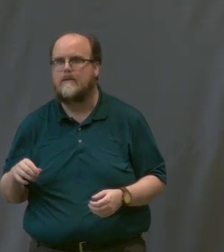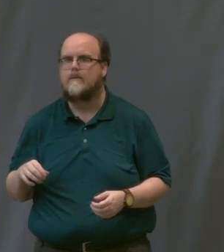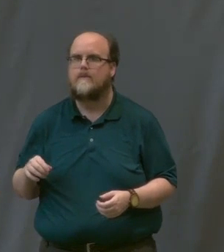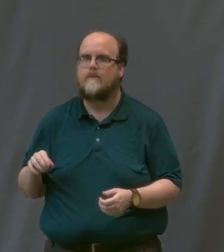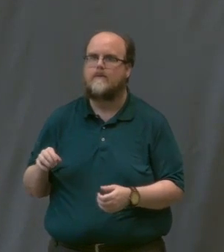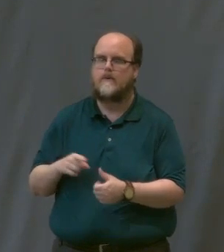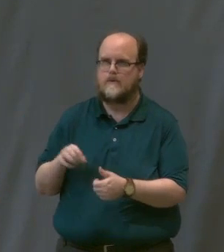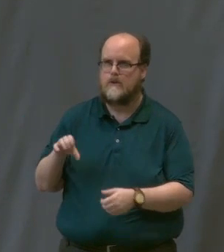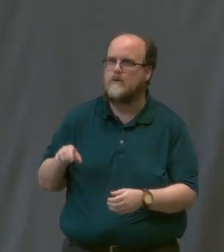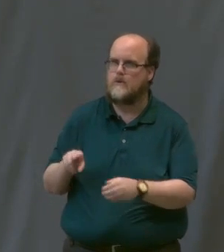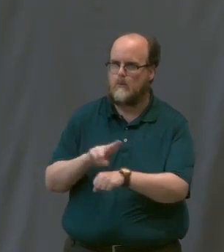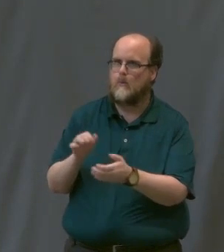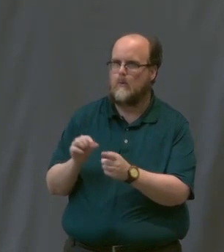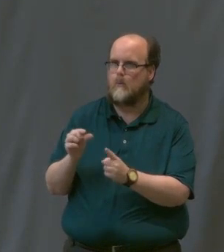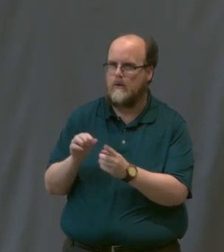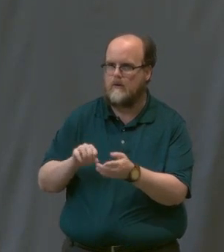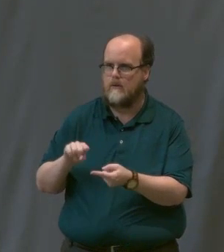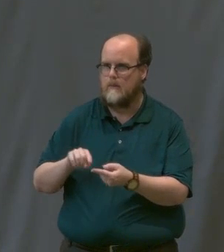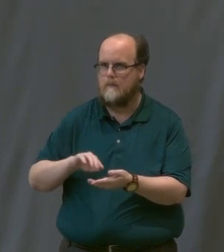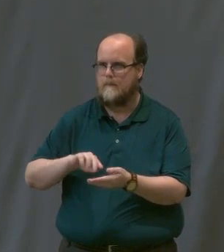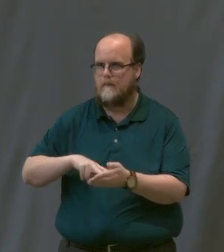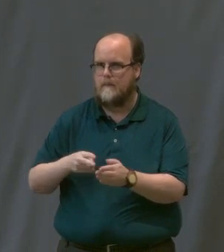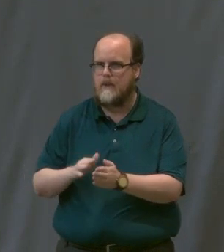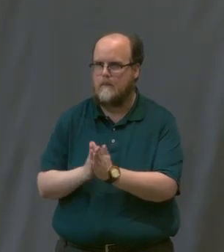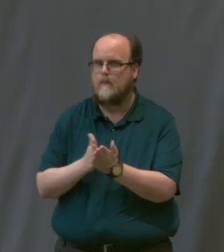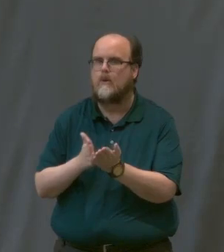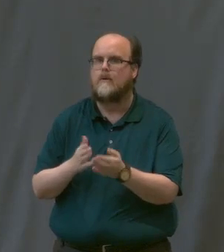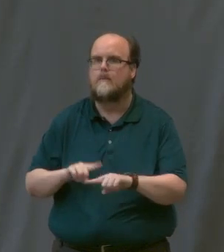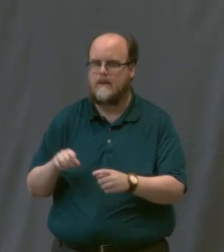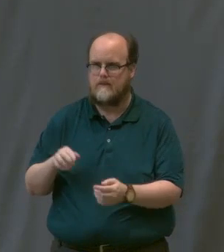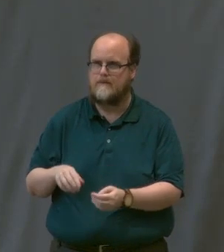it was mainly papyrus roll type scrolls.